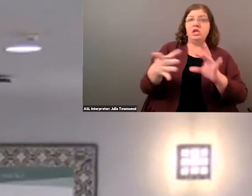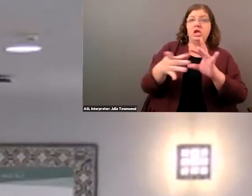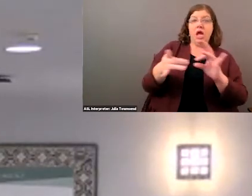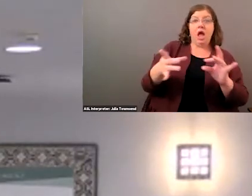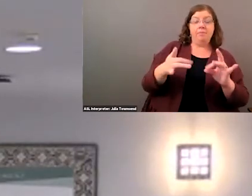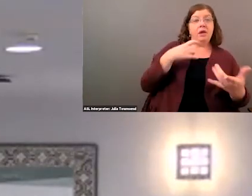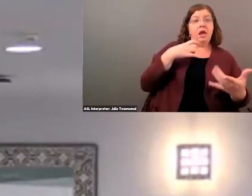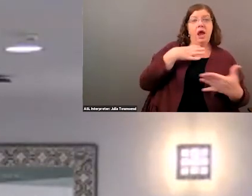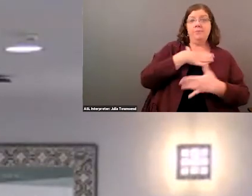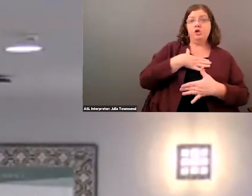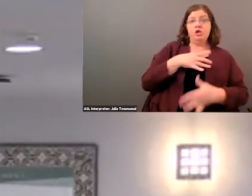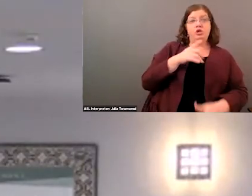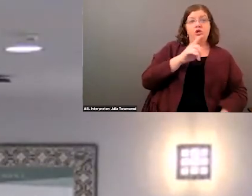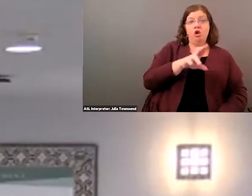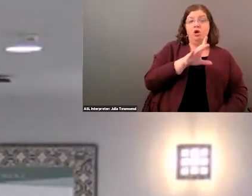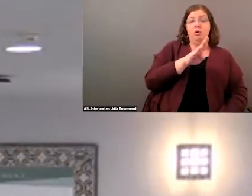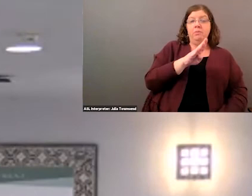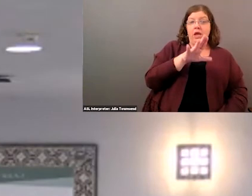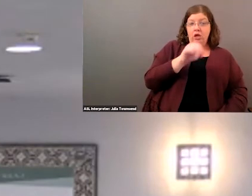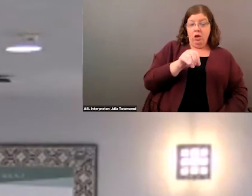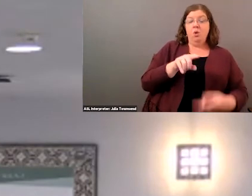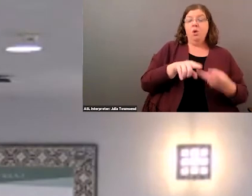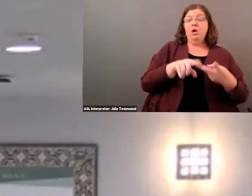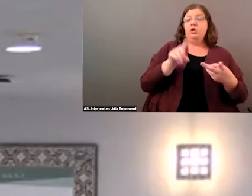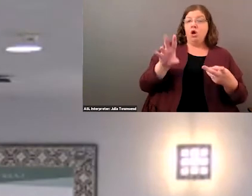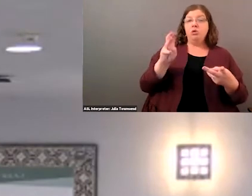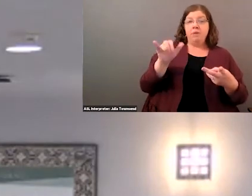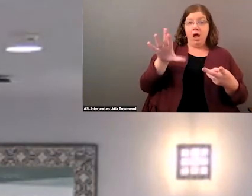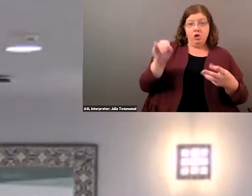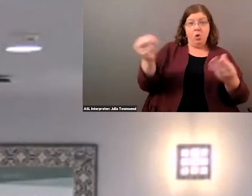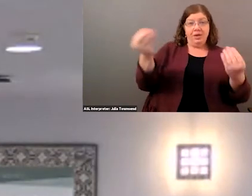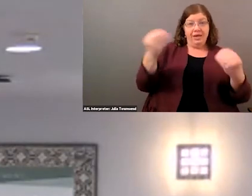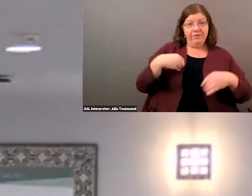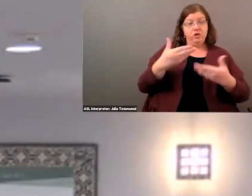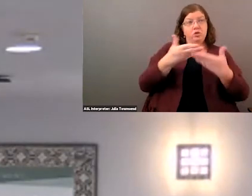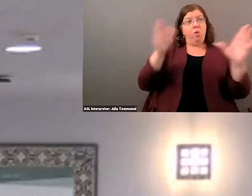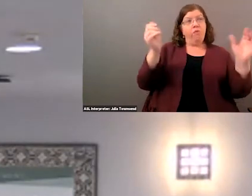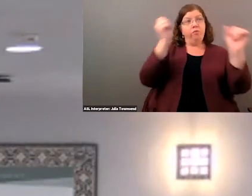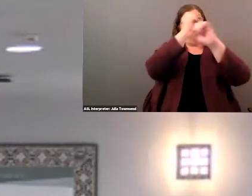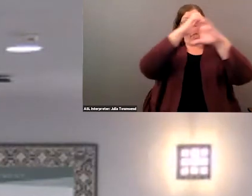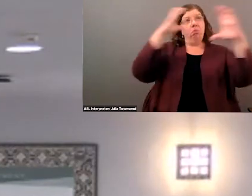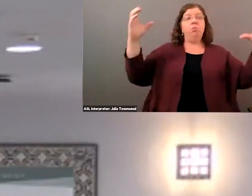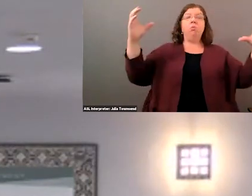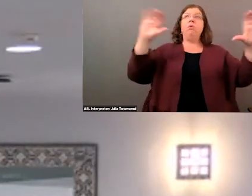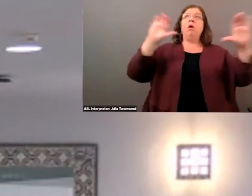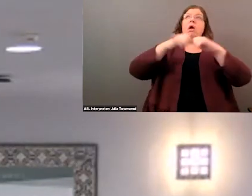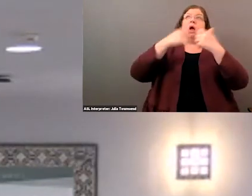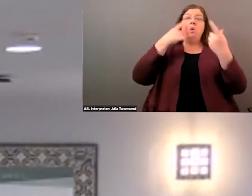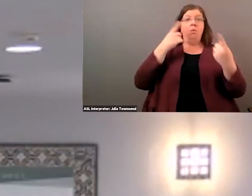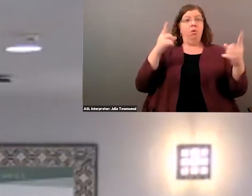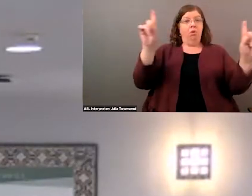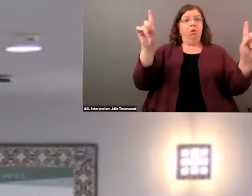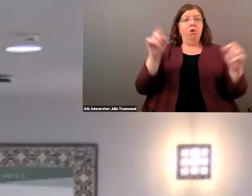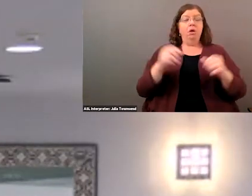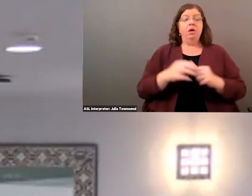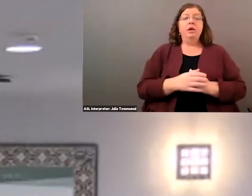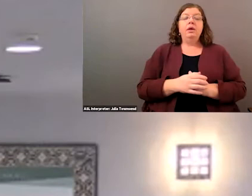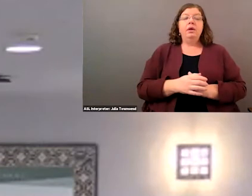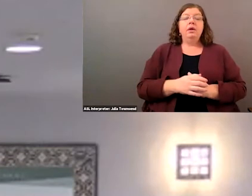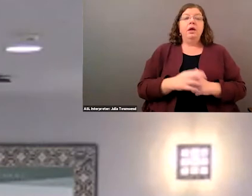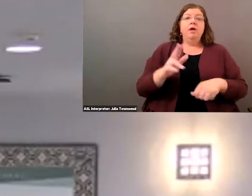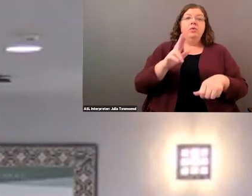overall picture of how this is going to be. Of course, with meeting as you were saying,